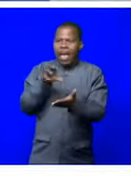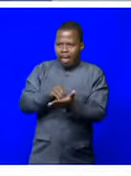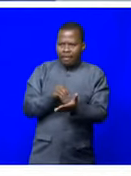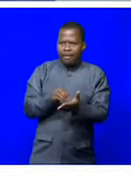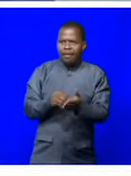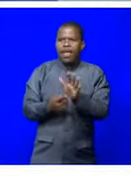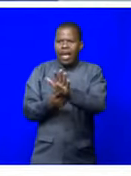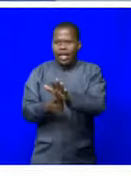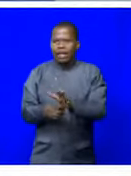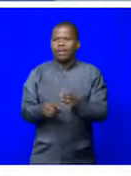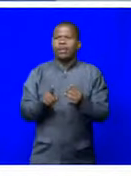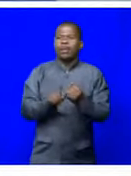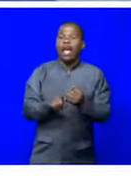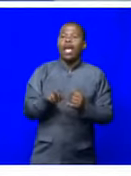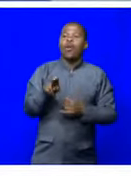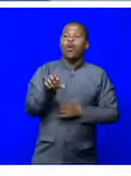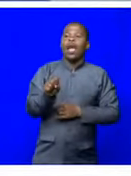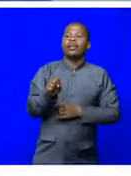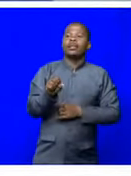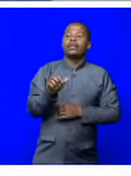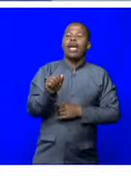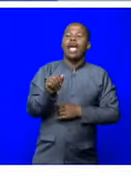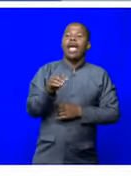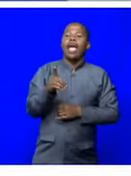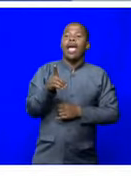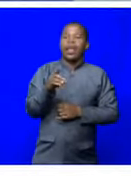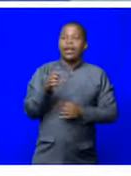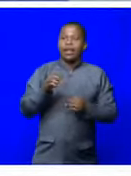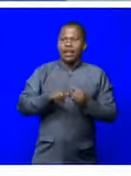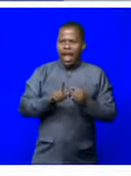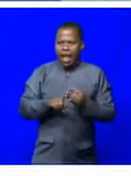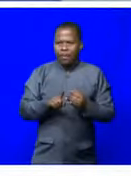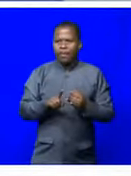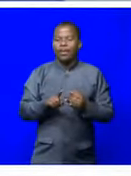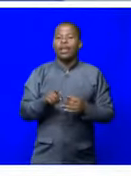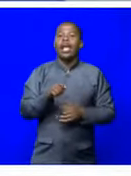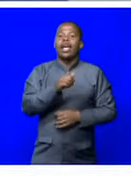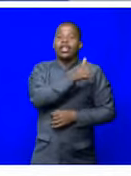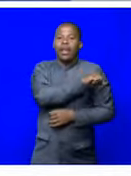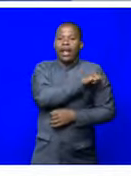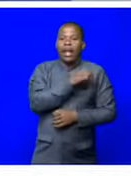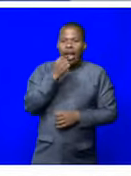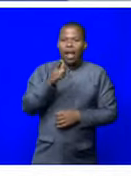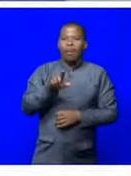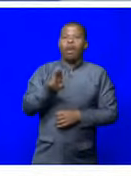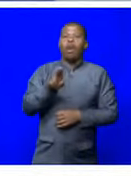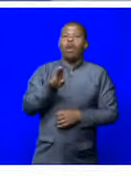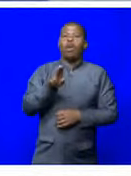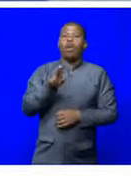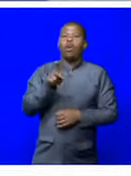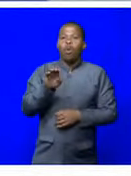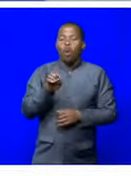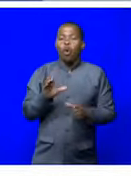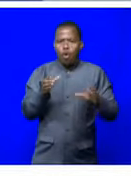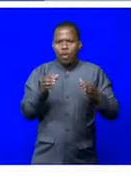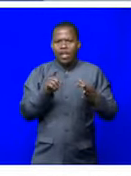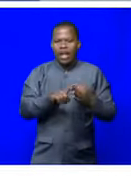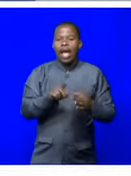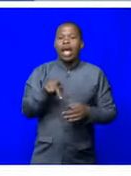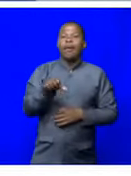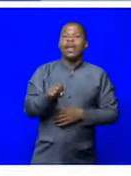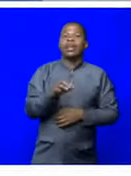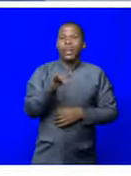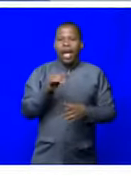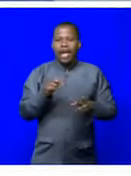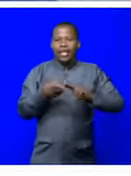hamba naye USA is one of our health partners, babambisene na Look Commission, babambisene na PSI, Standard Bank of course